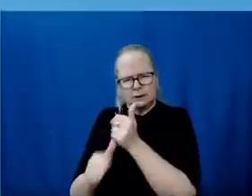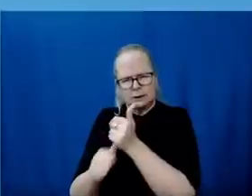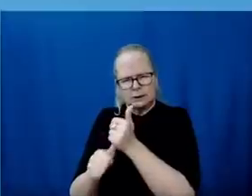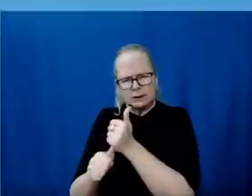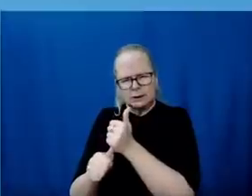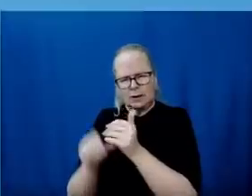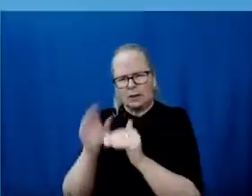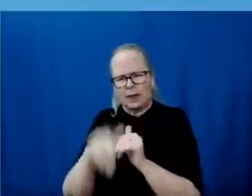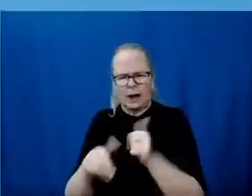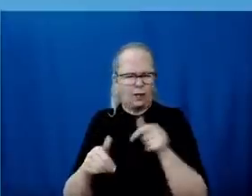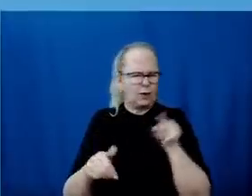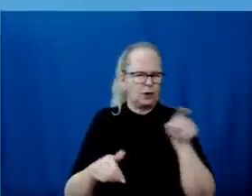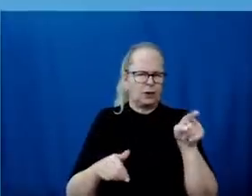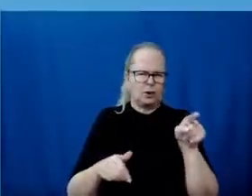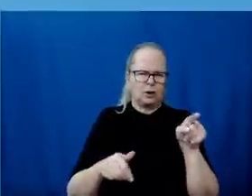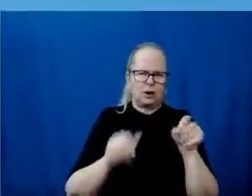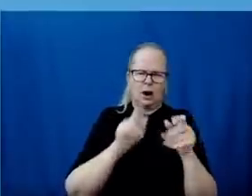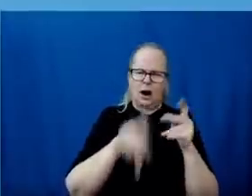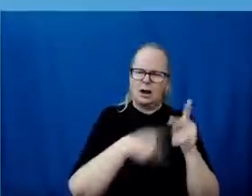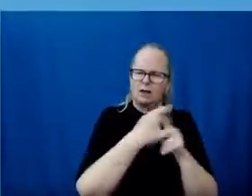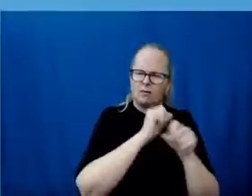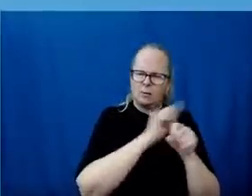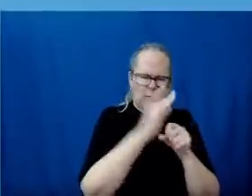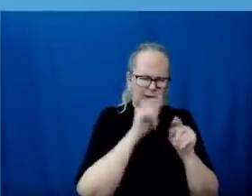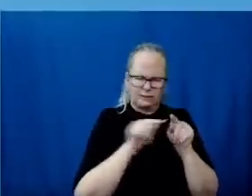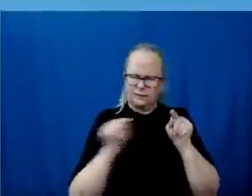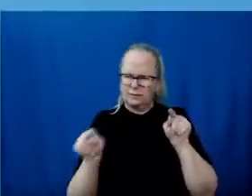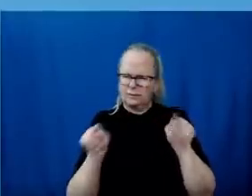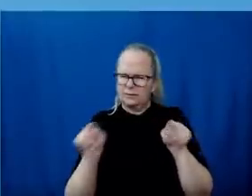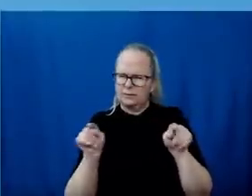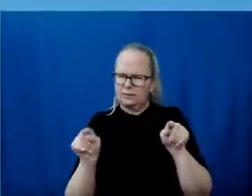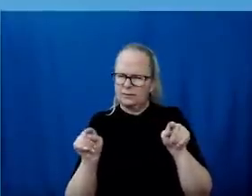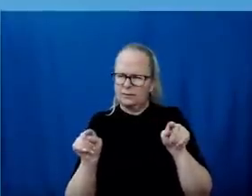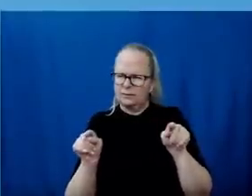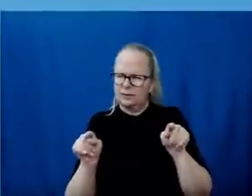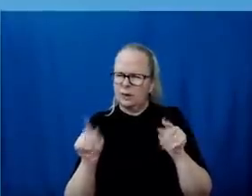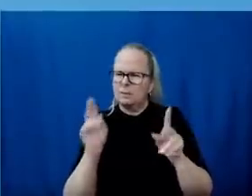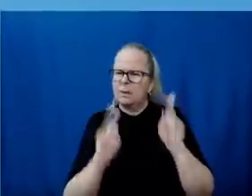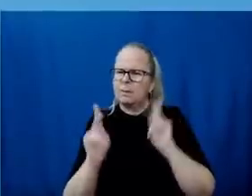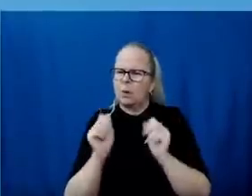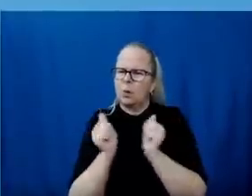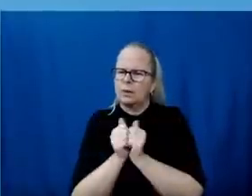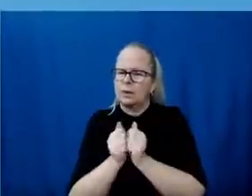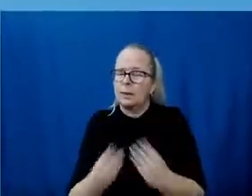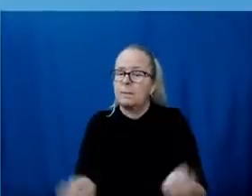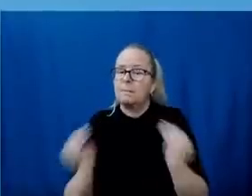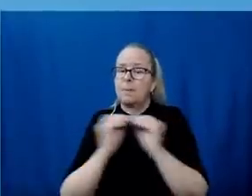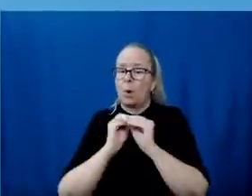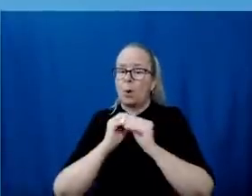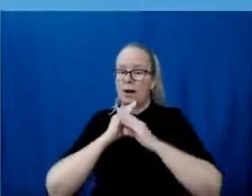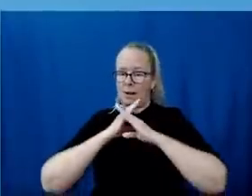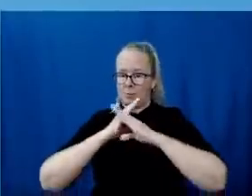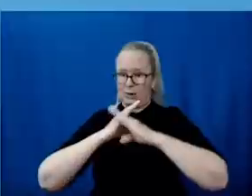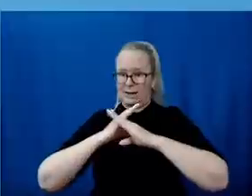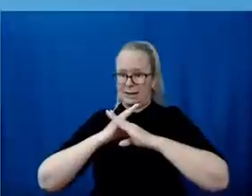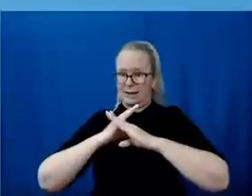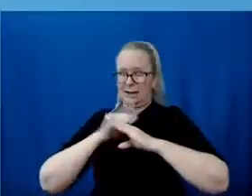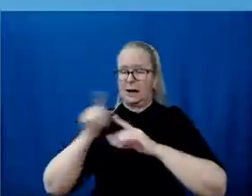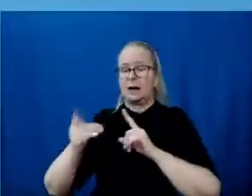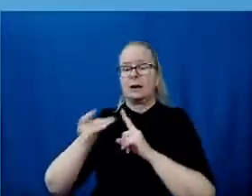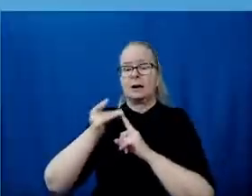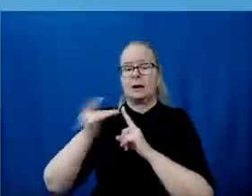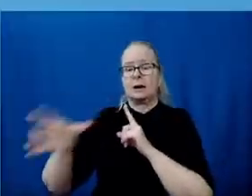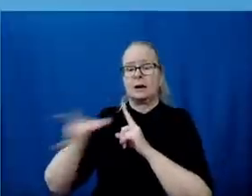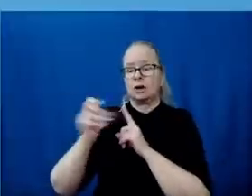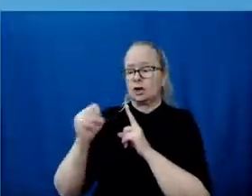other variants that we've seen before? In an increasingly immune population, are they going to shed less virus